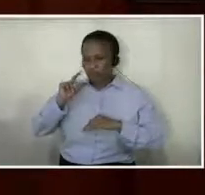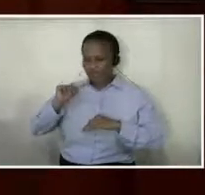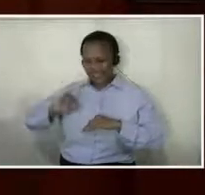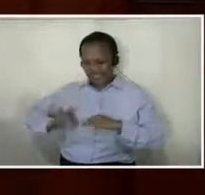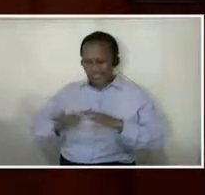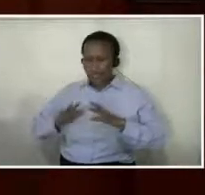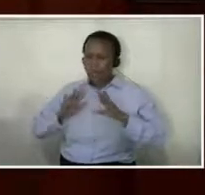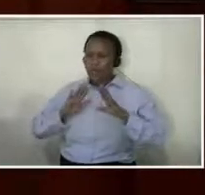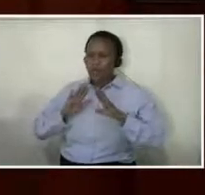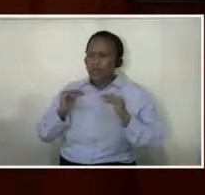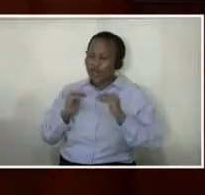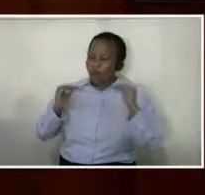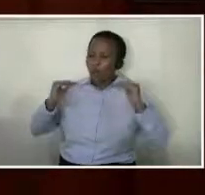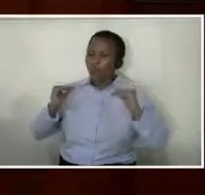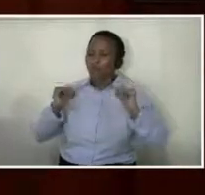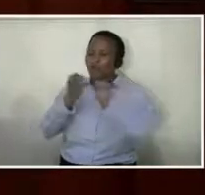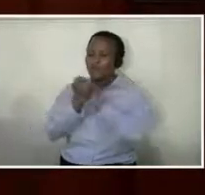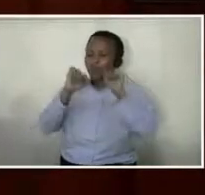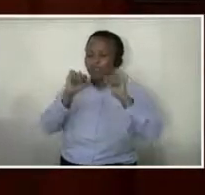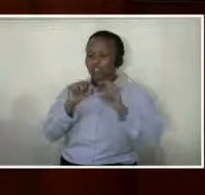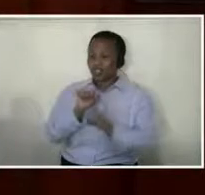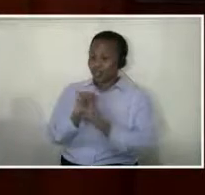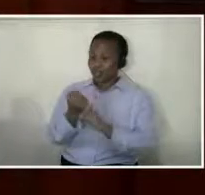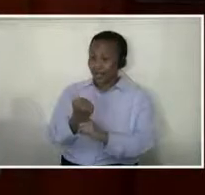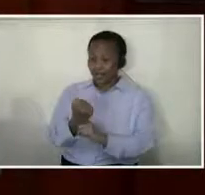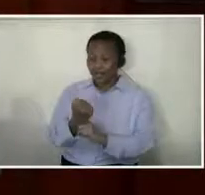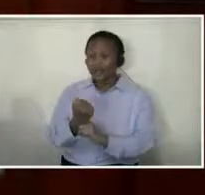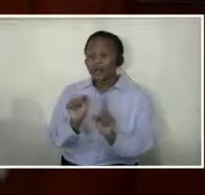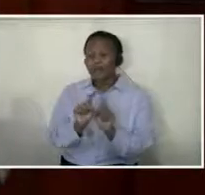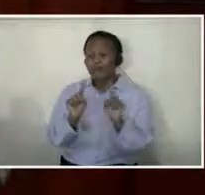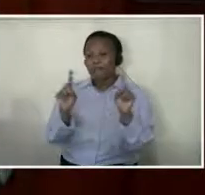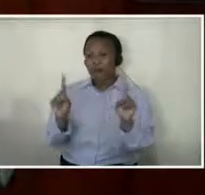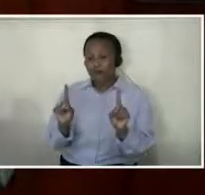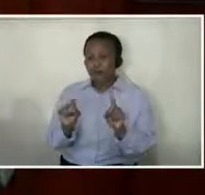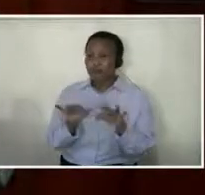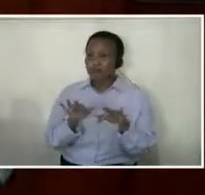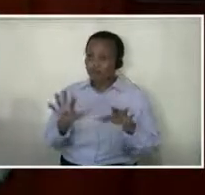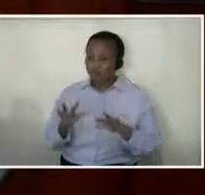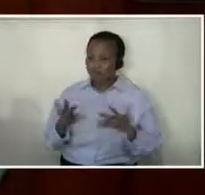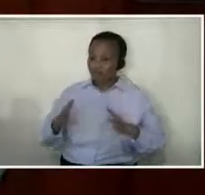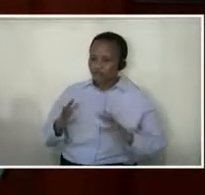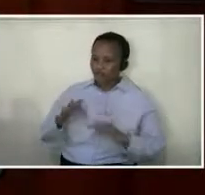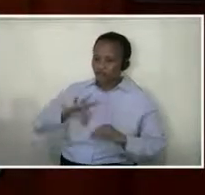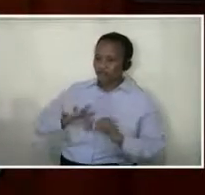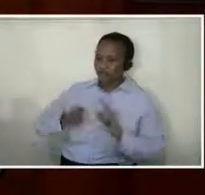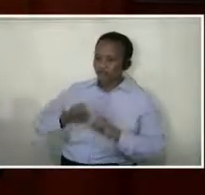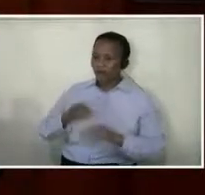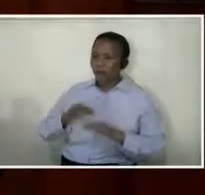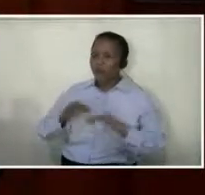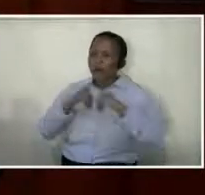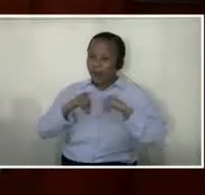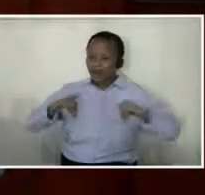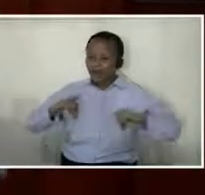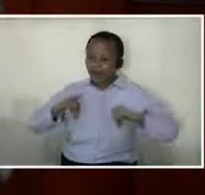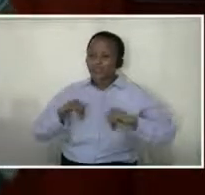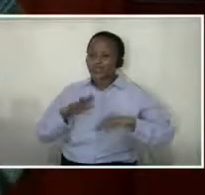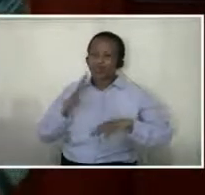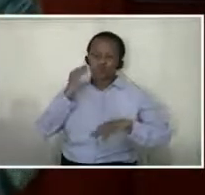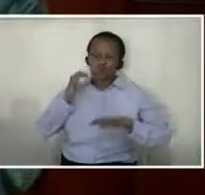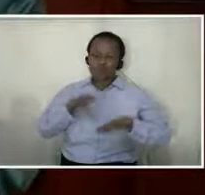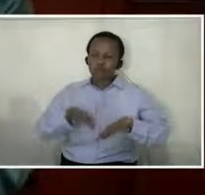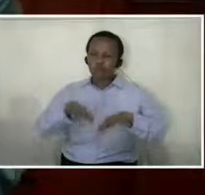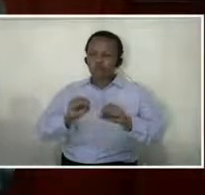and prosperous society. Only those who benefited from apartheid colonialism want to preserve the status